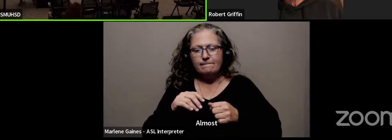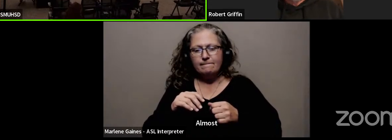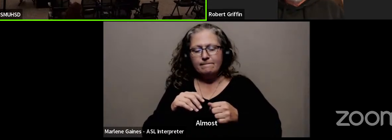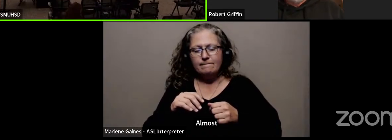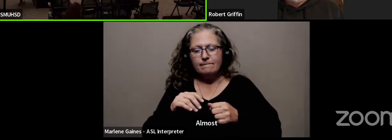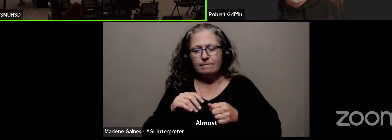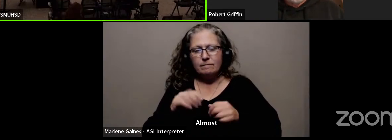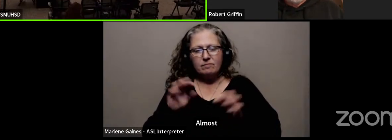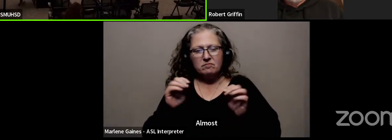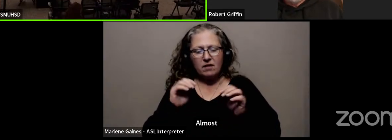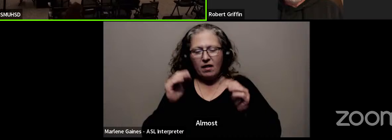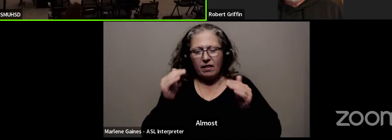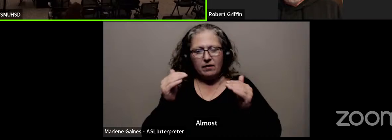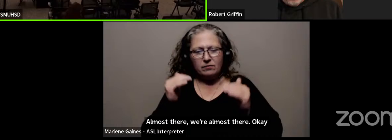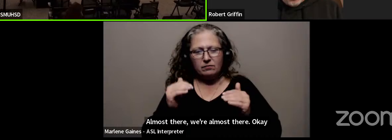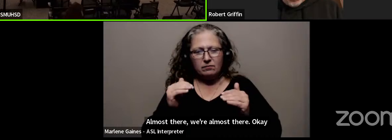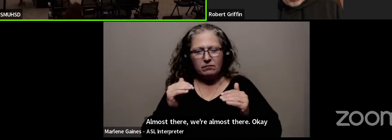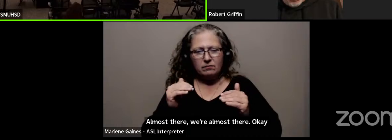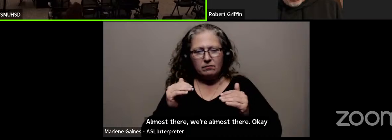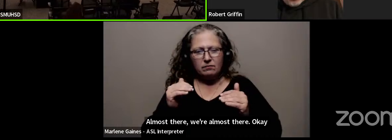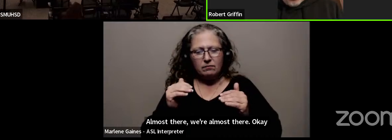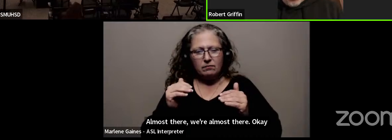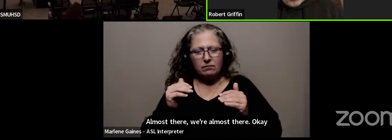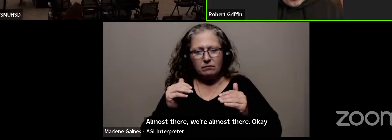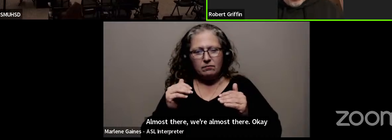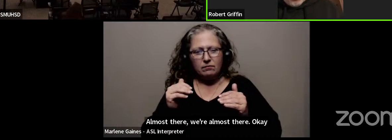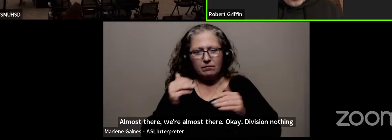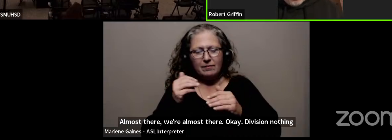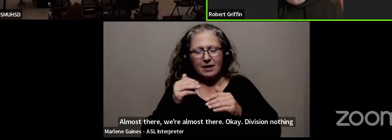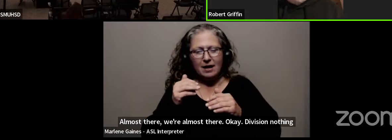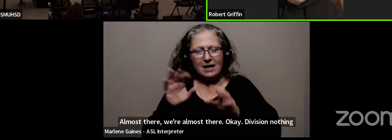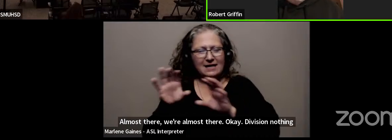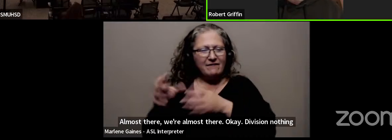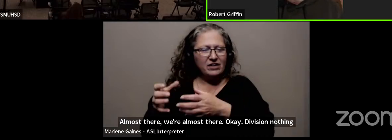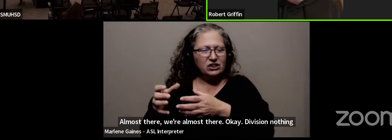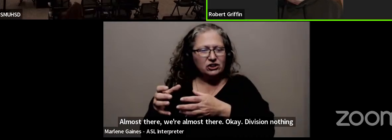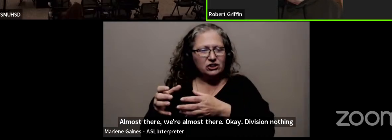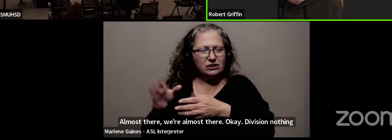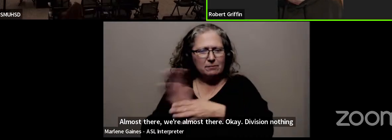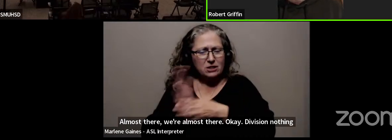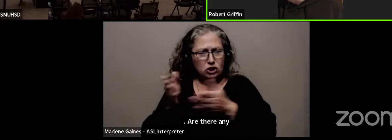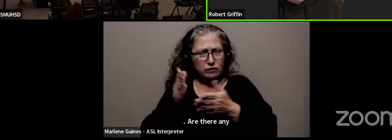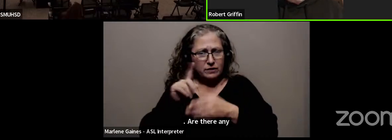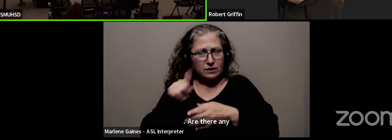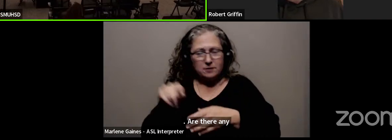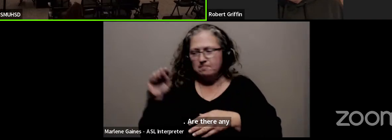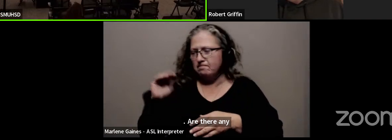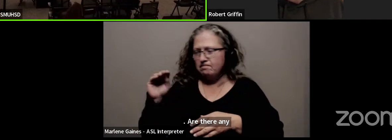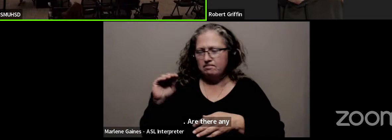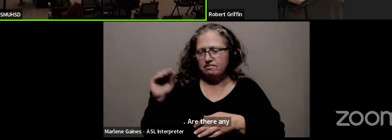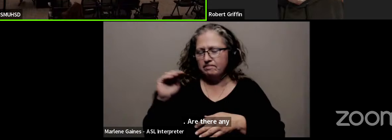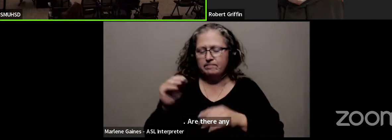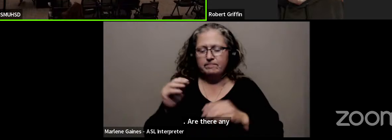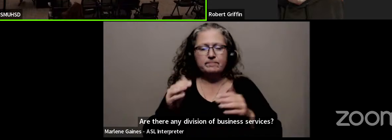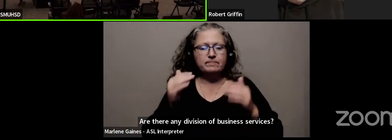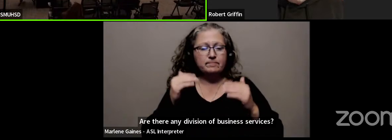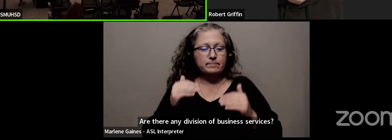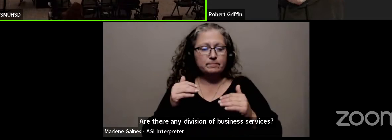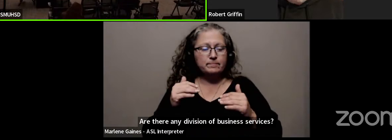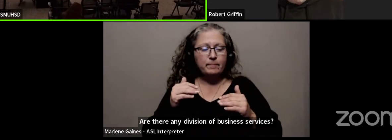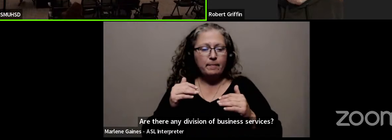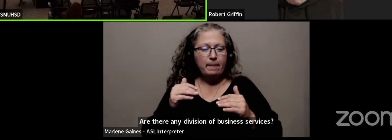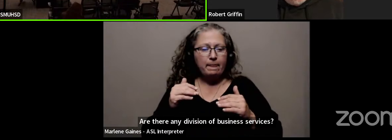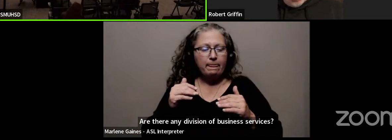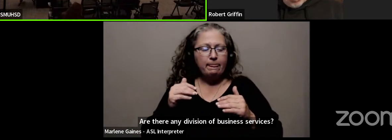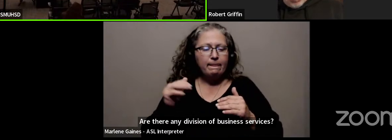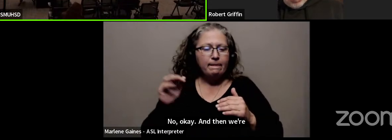Division, nothing. Are there any division of business services? No. Okay. And then we're